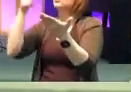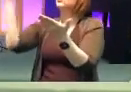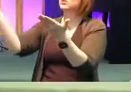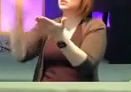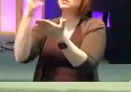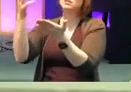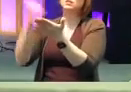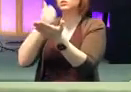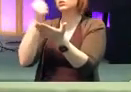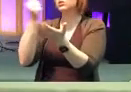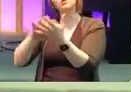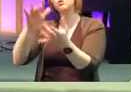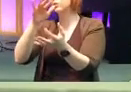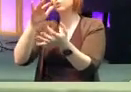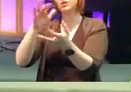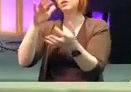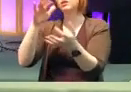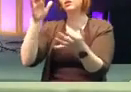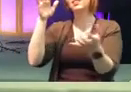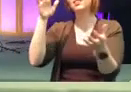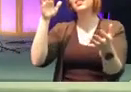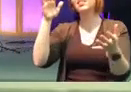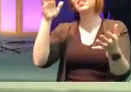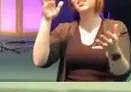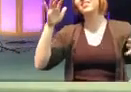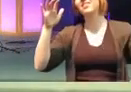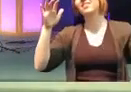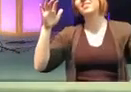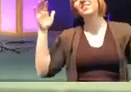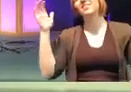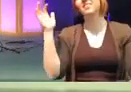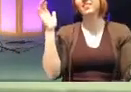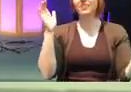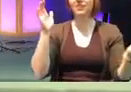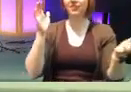You deserve the glory.